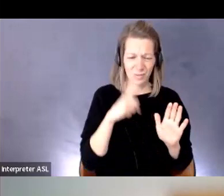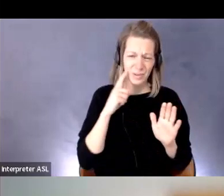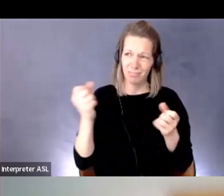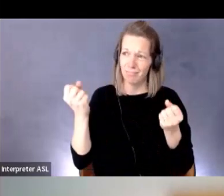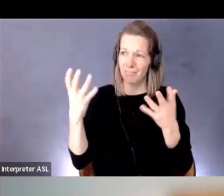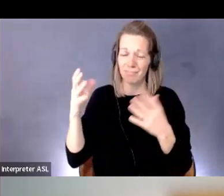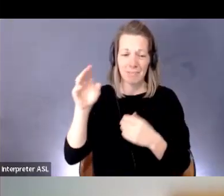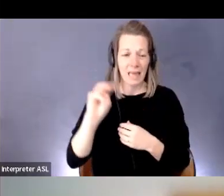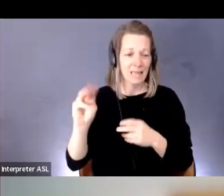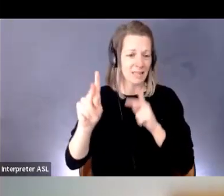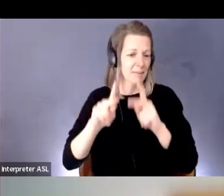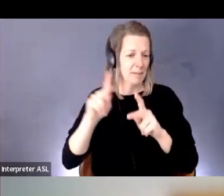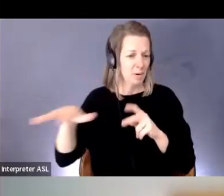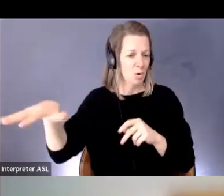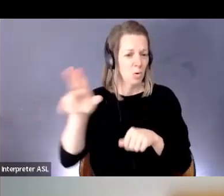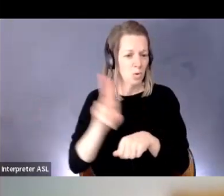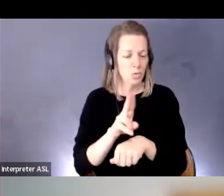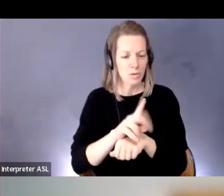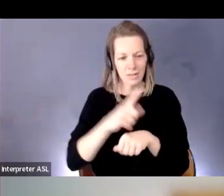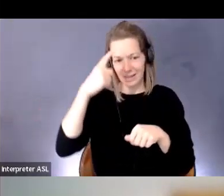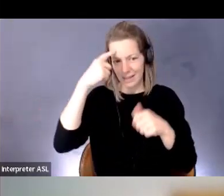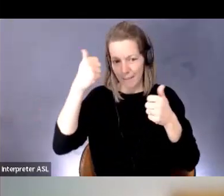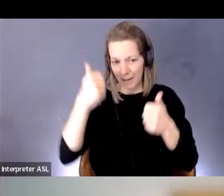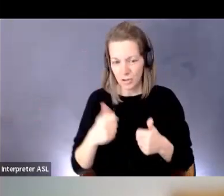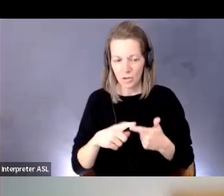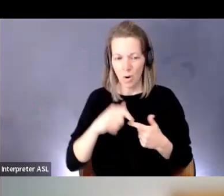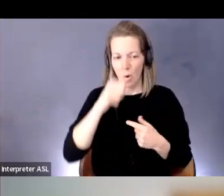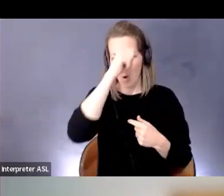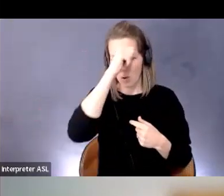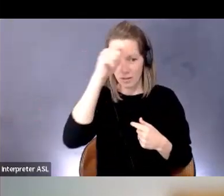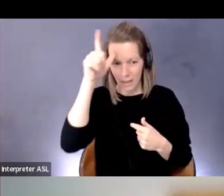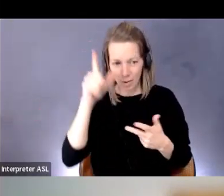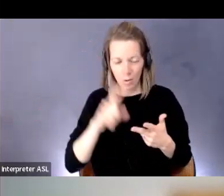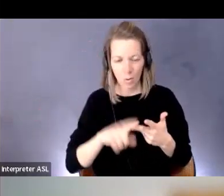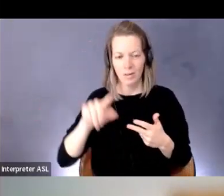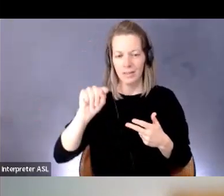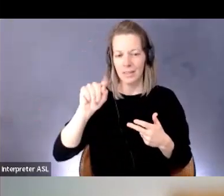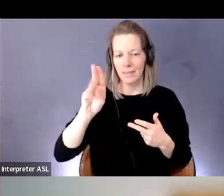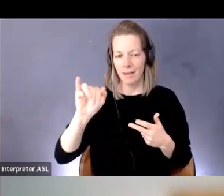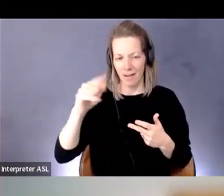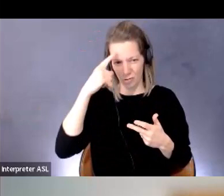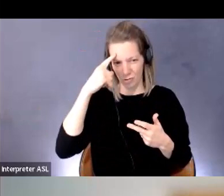need AAC, such as dementia and Alzheimer's, or traumatic brain injury.